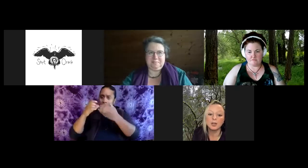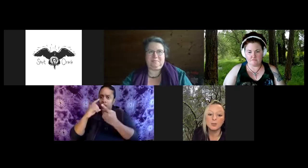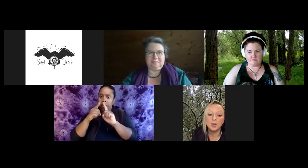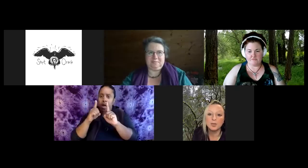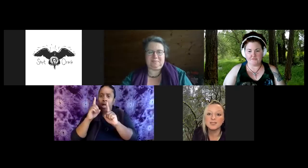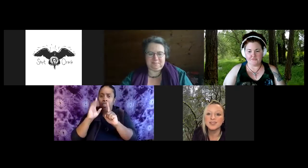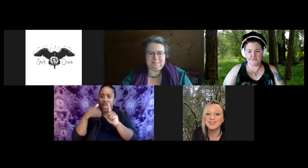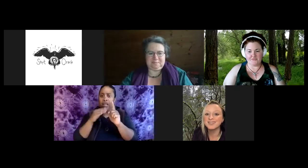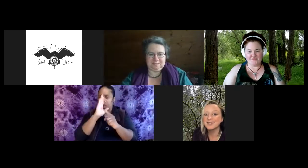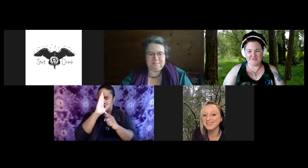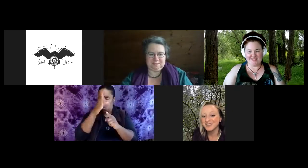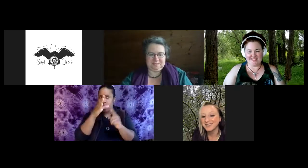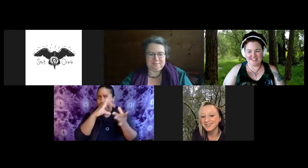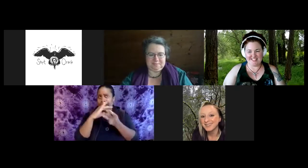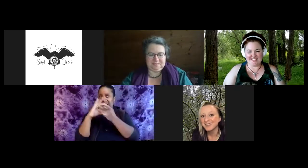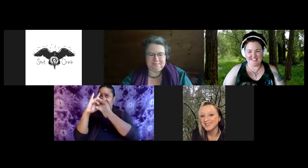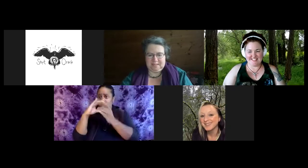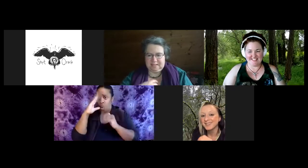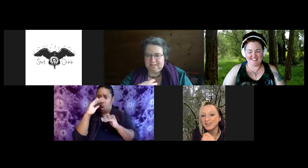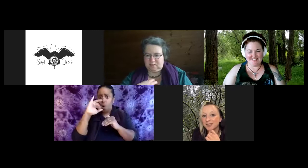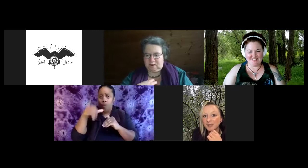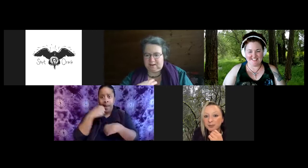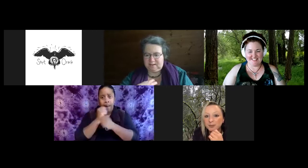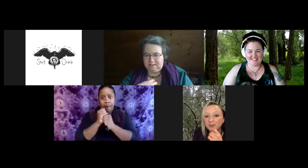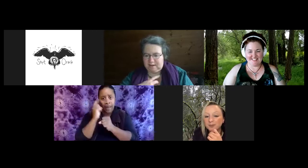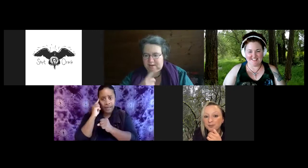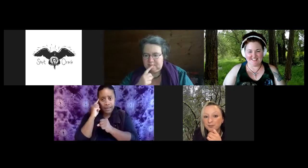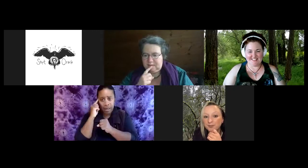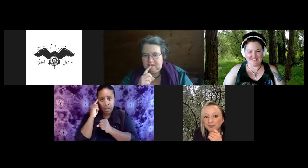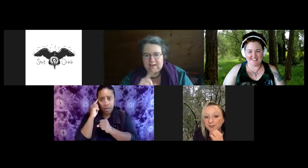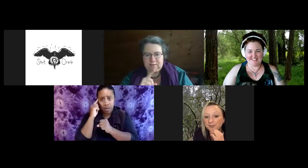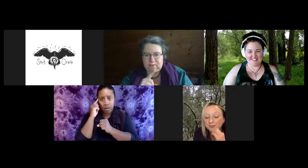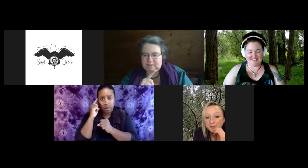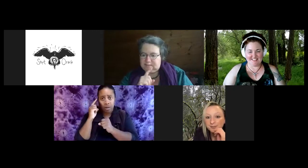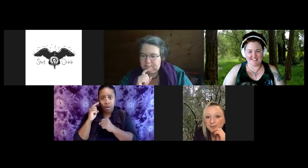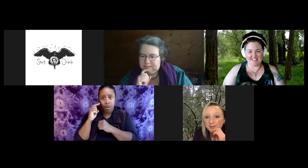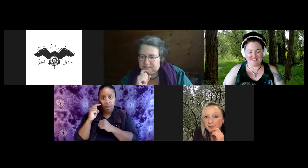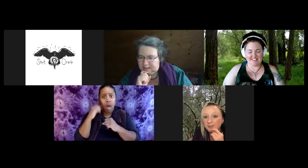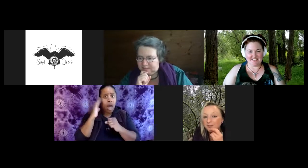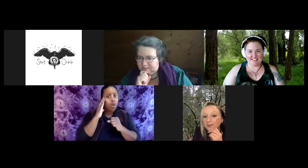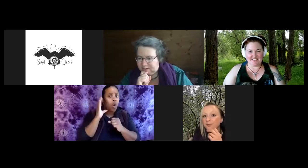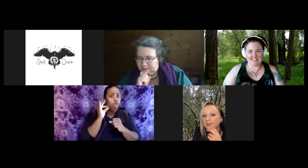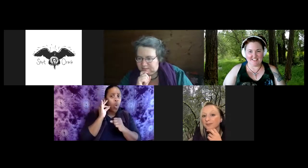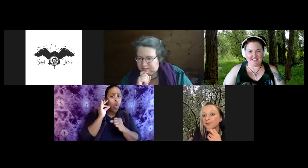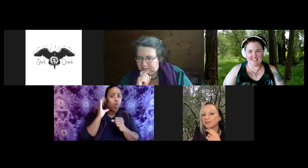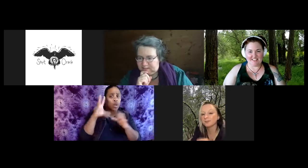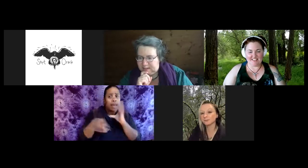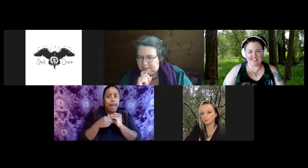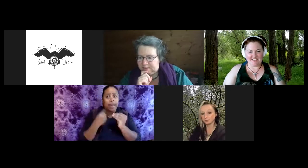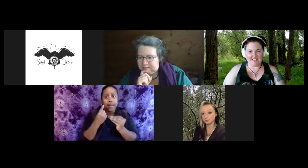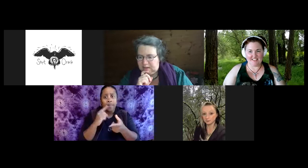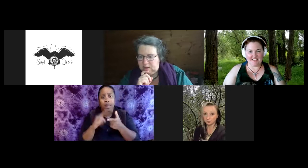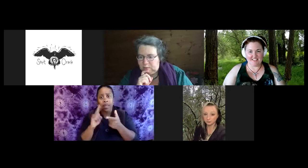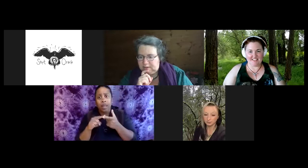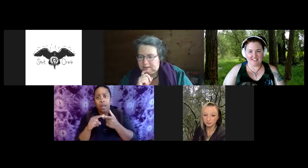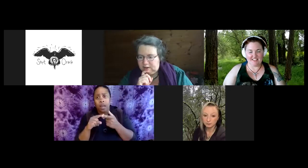there. Hope that makes sense. That's great. And I know Thorne's got something to say, and then a variation of the question that came